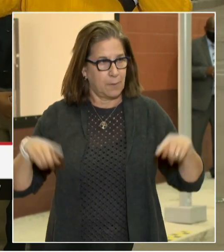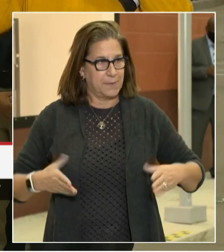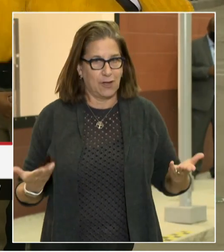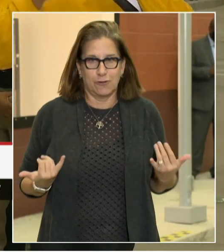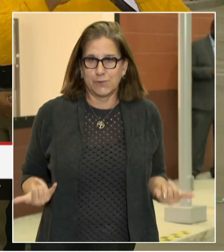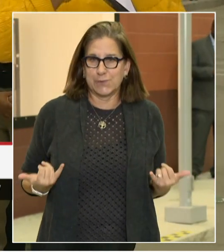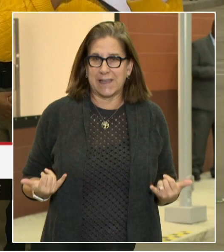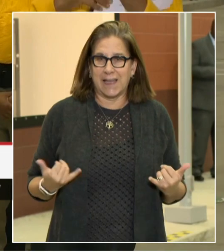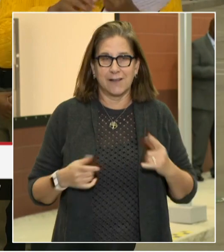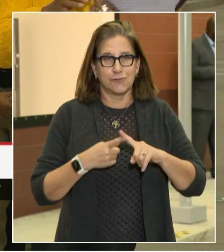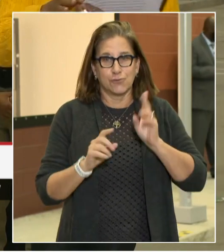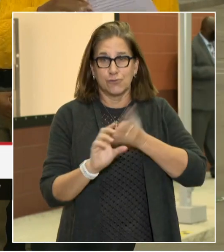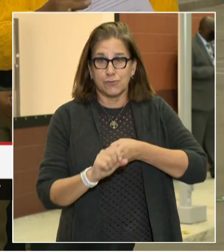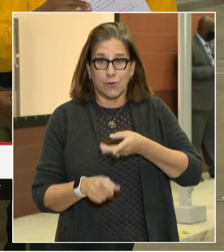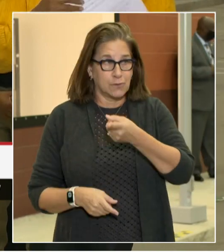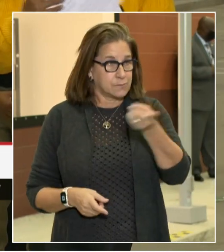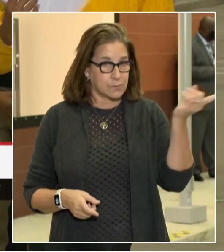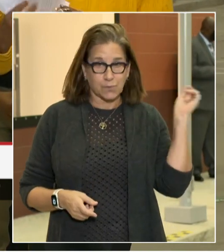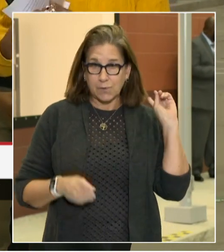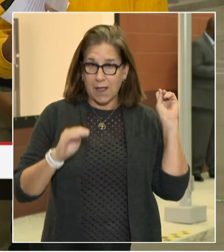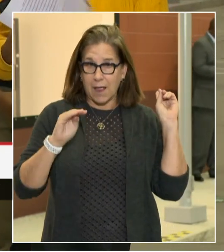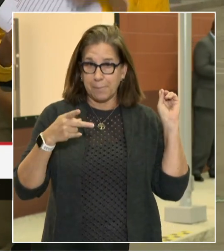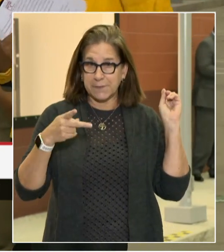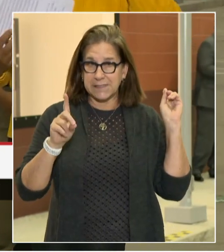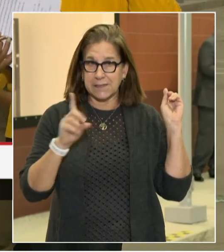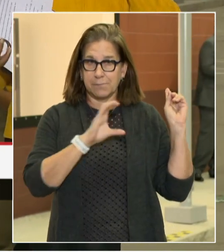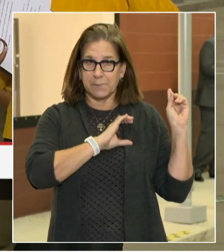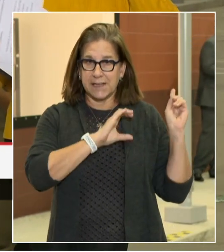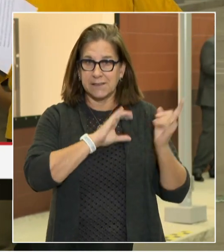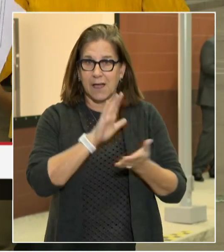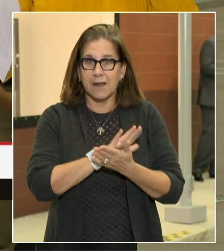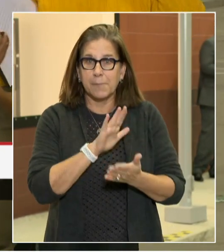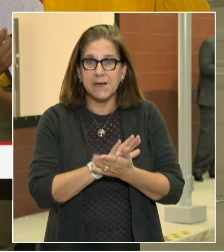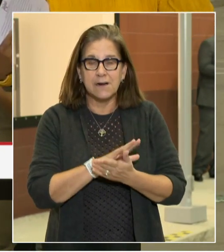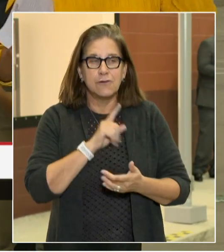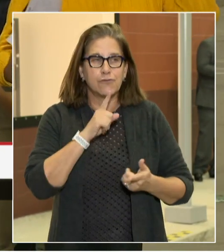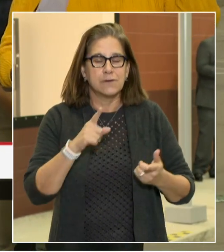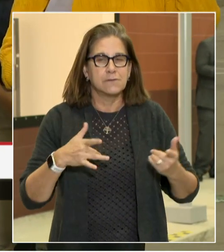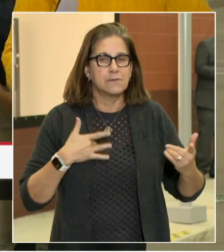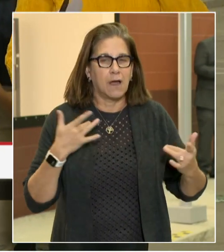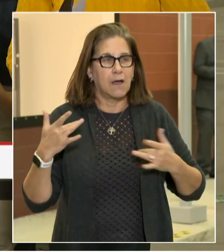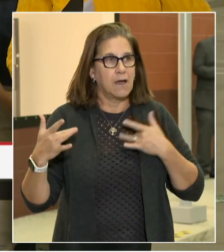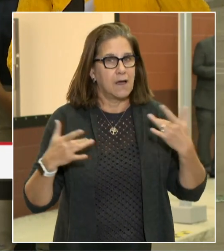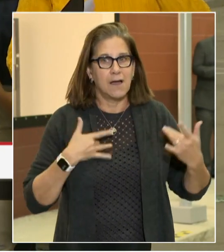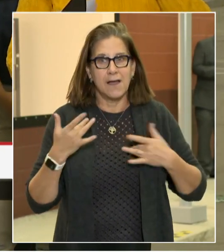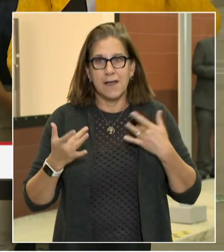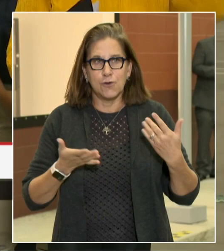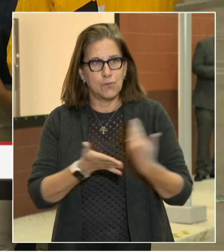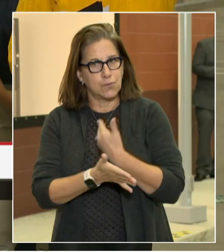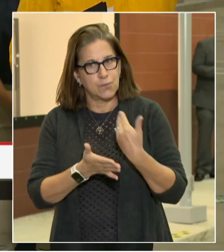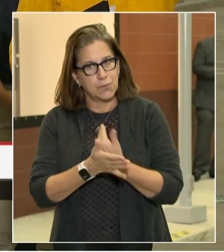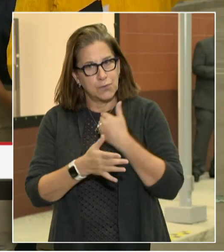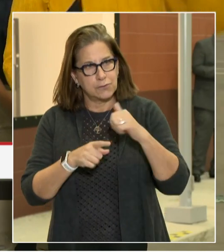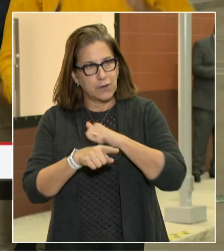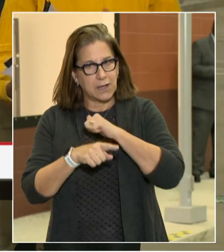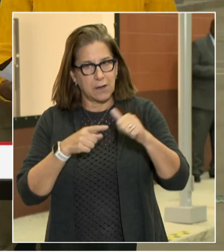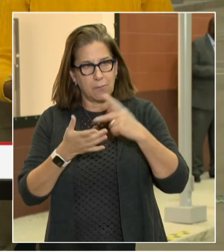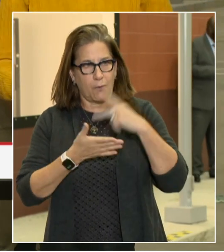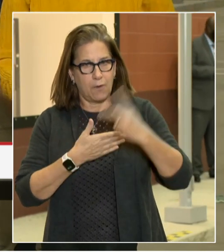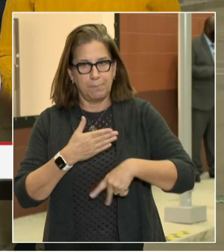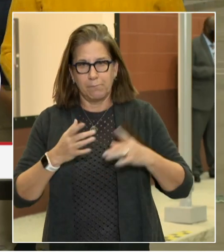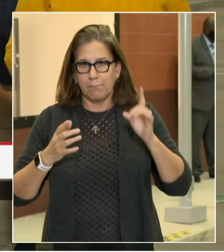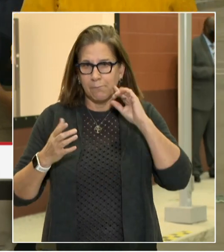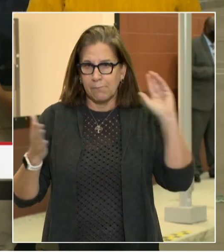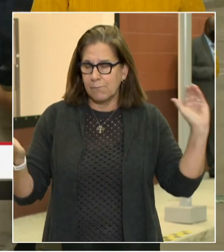Police Department's Police Academy to share with you an exciting training program in which all members of the MPD are going through this